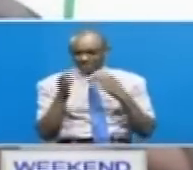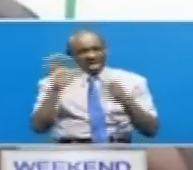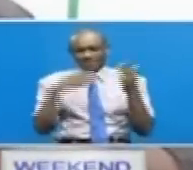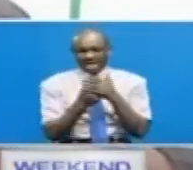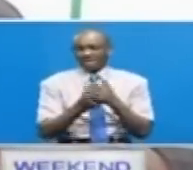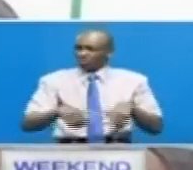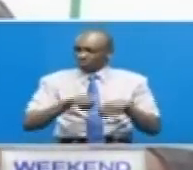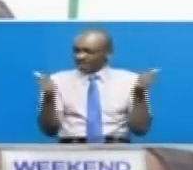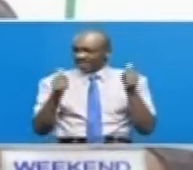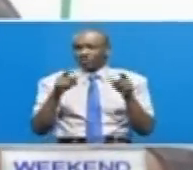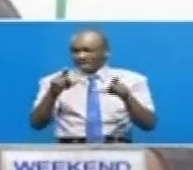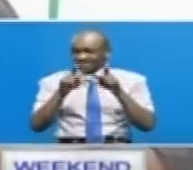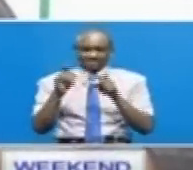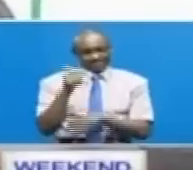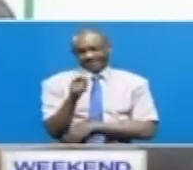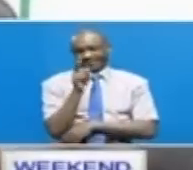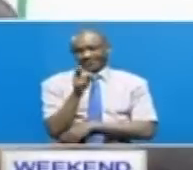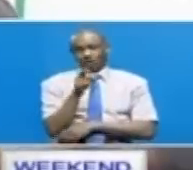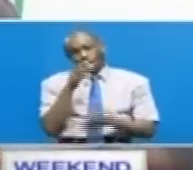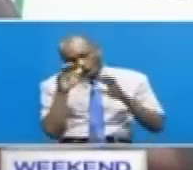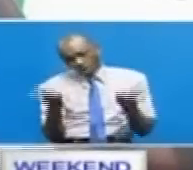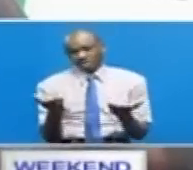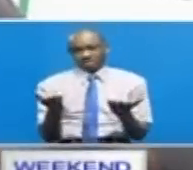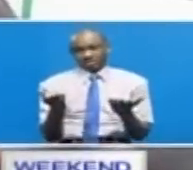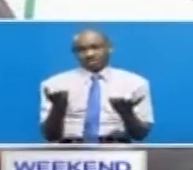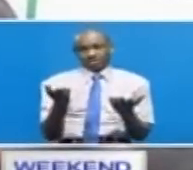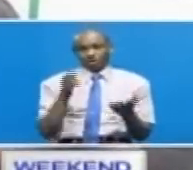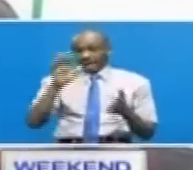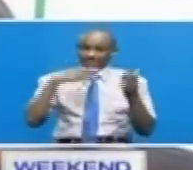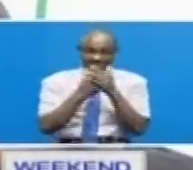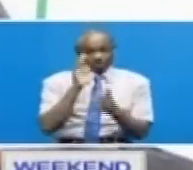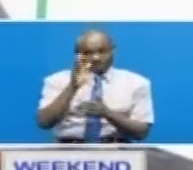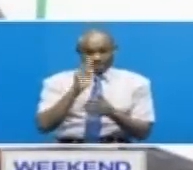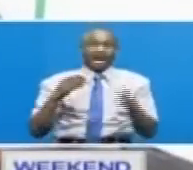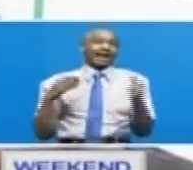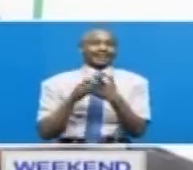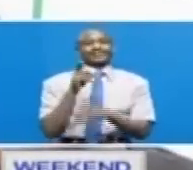apply for licenses applications